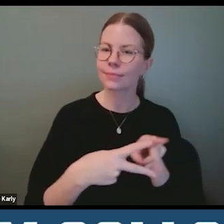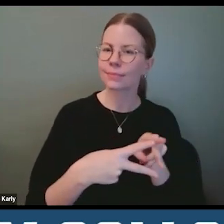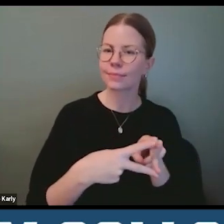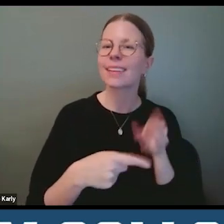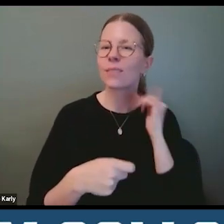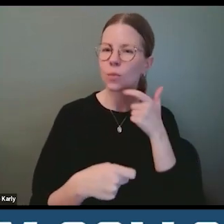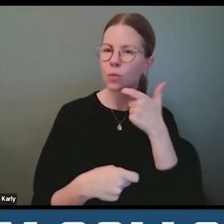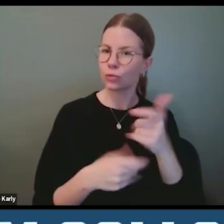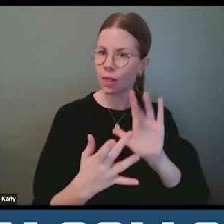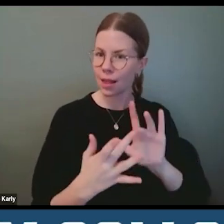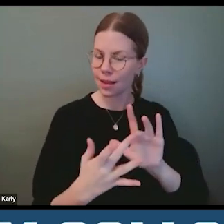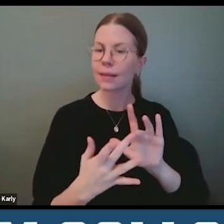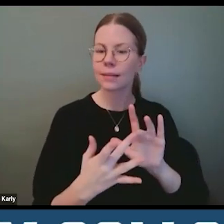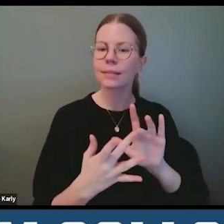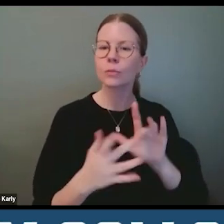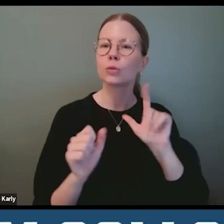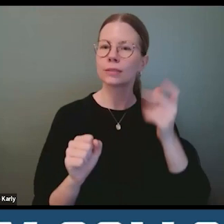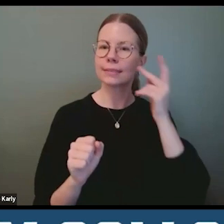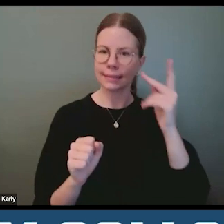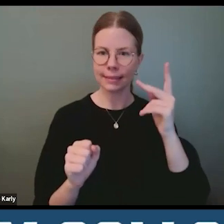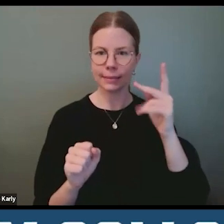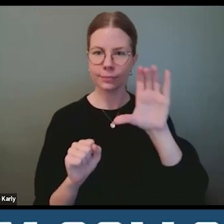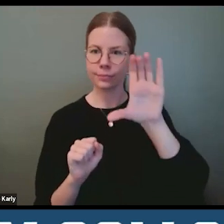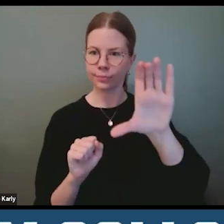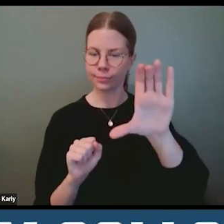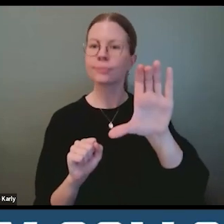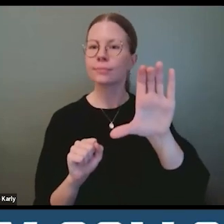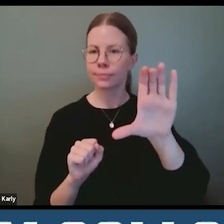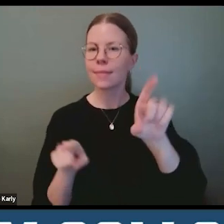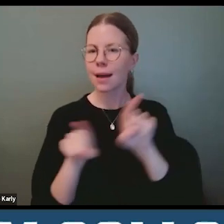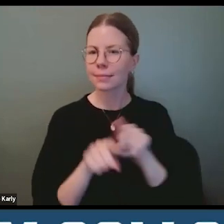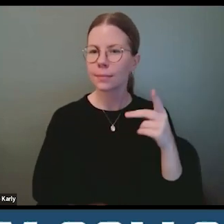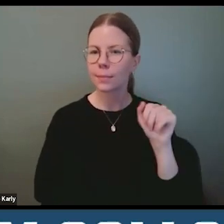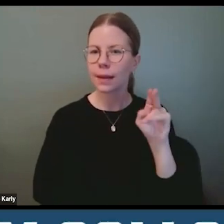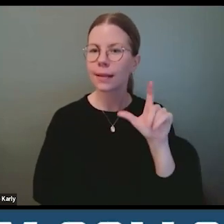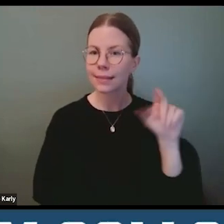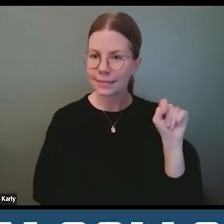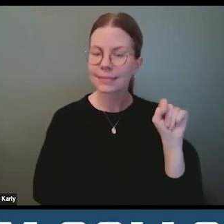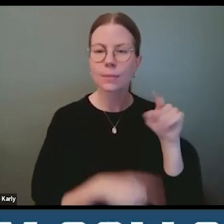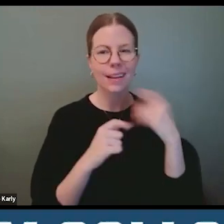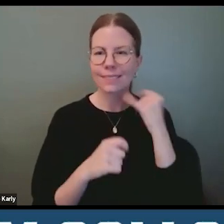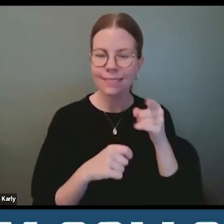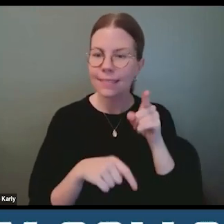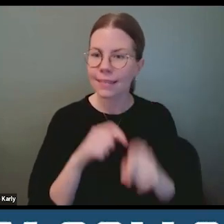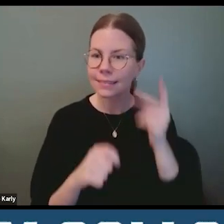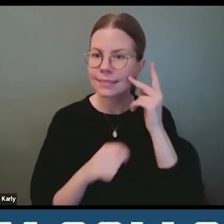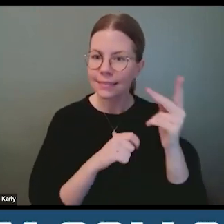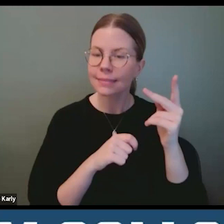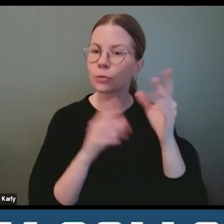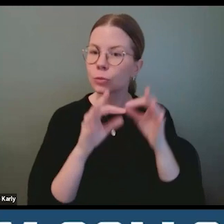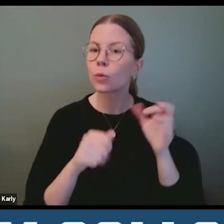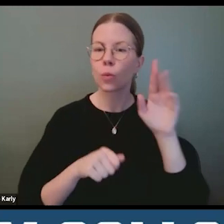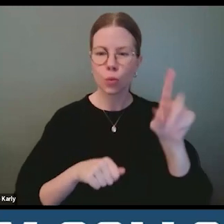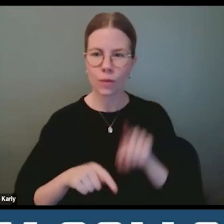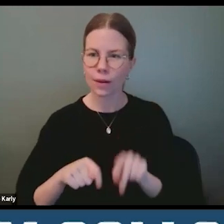if you're watching online on your screen, but if you experience any issues accessing the captions or interpreters, please send an email to